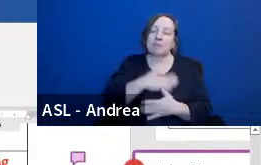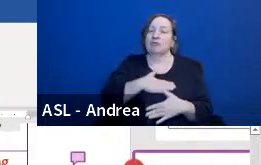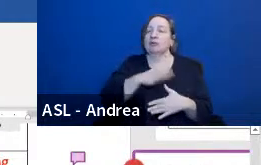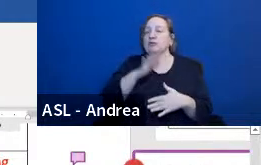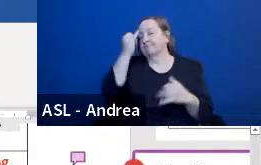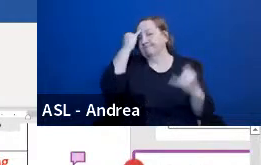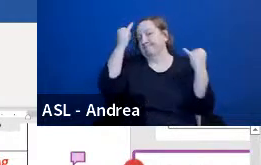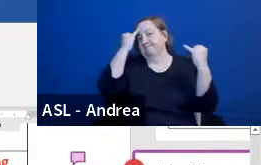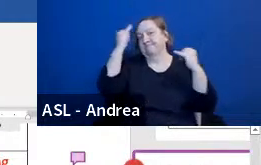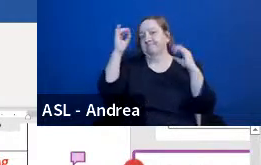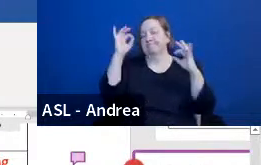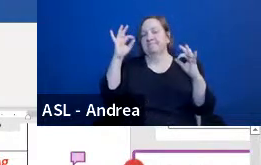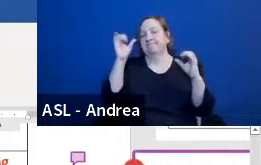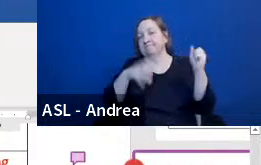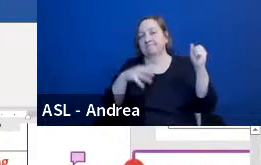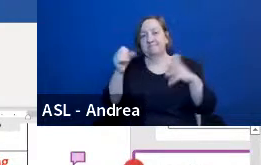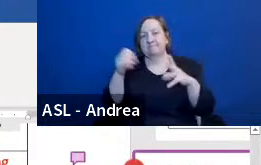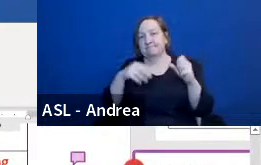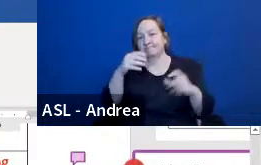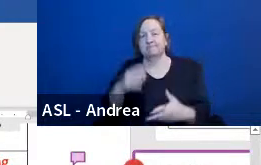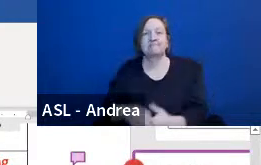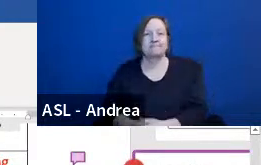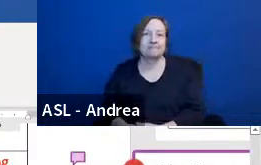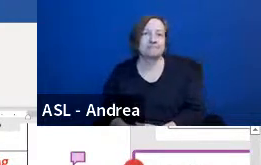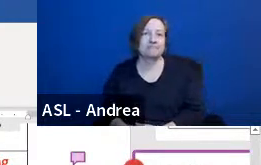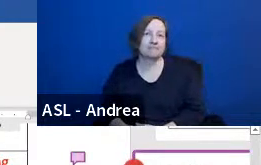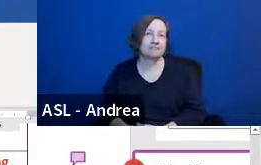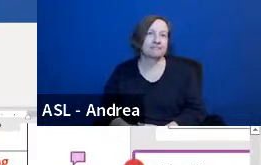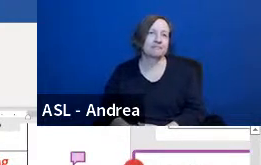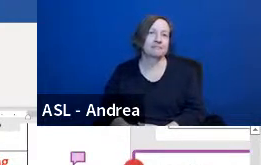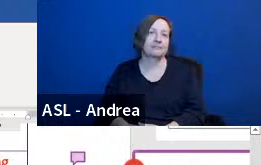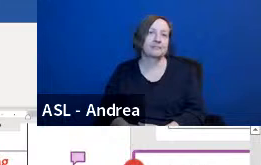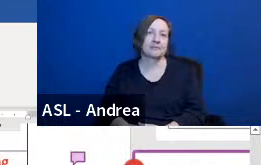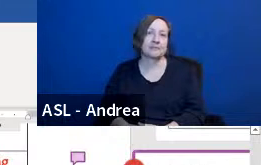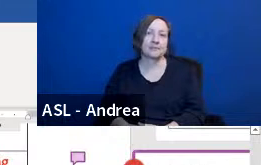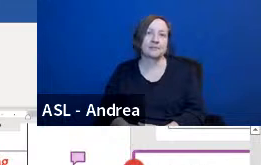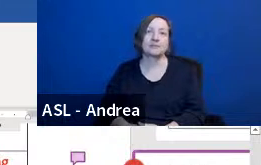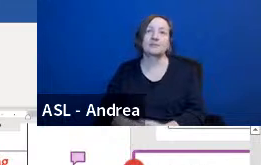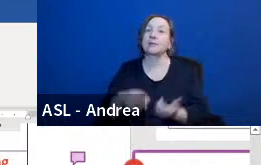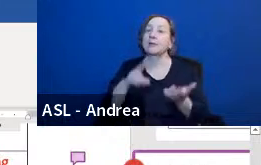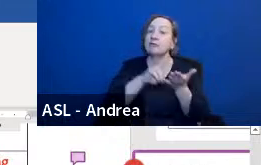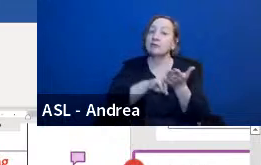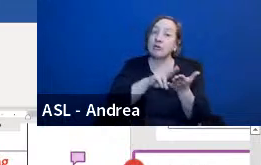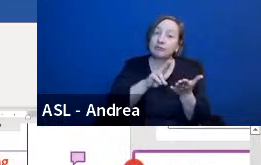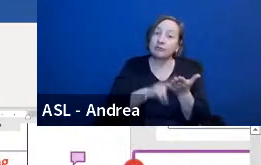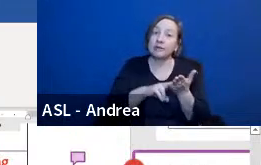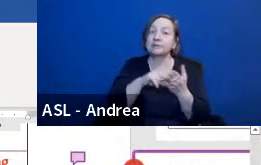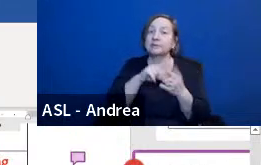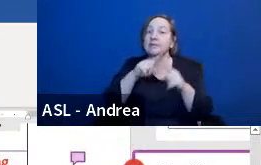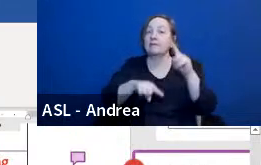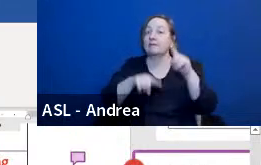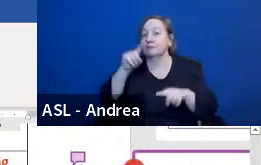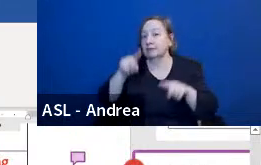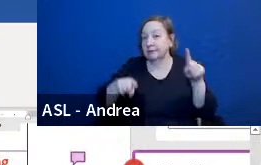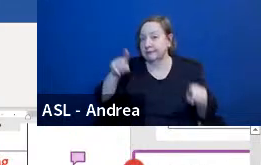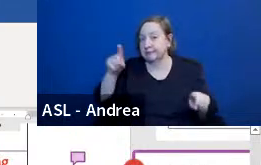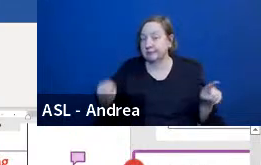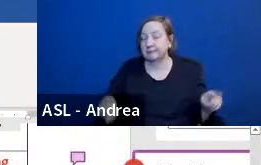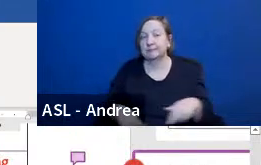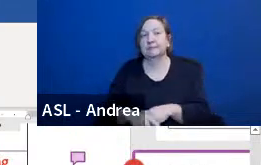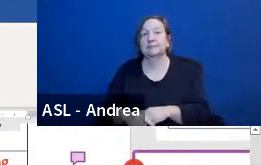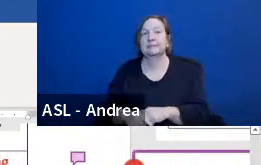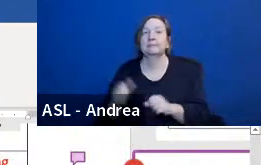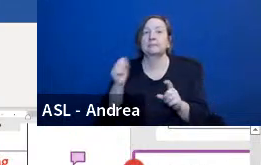creative ideas and brainstorming here. So contracting diversity, back